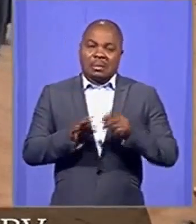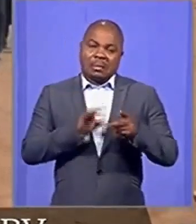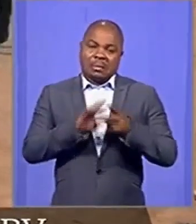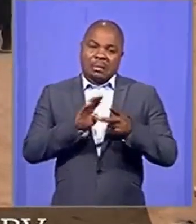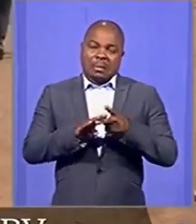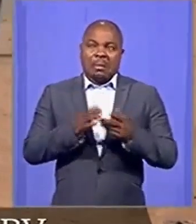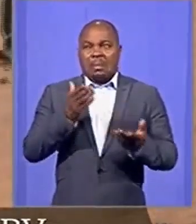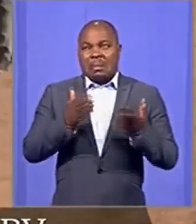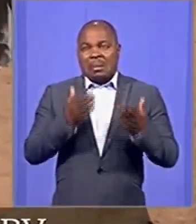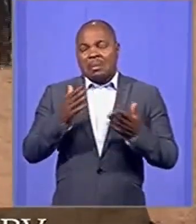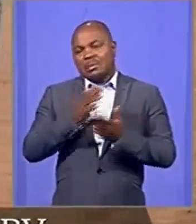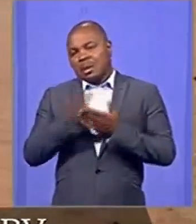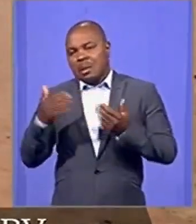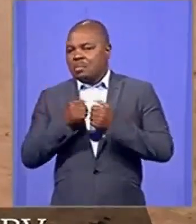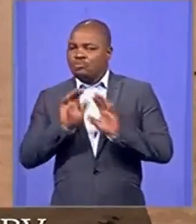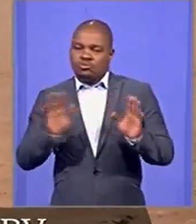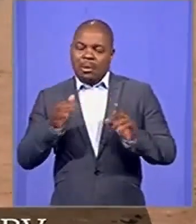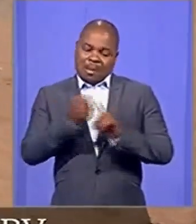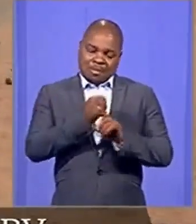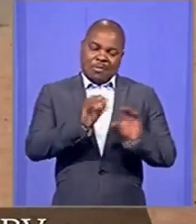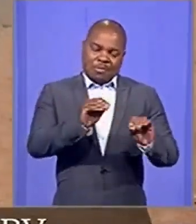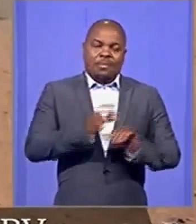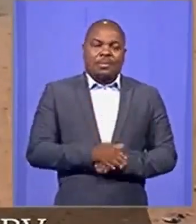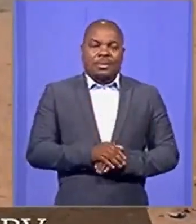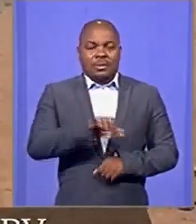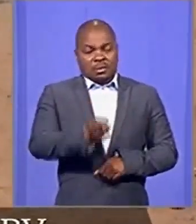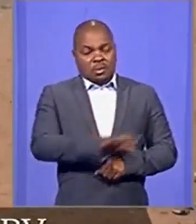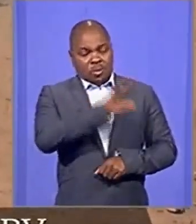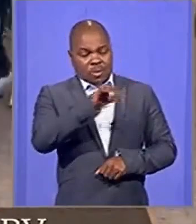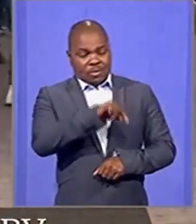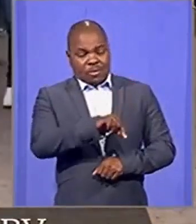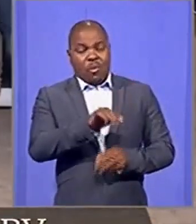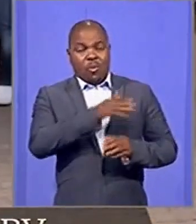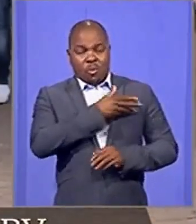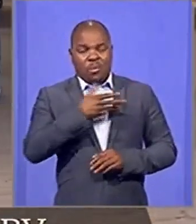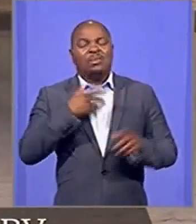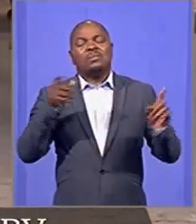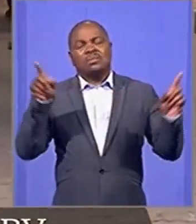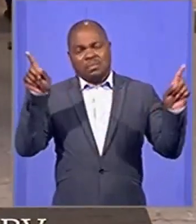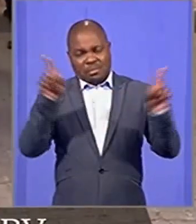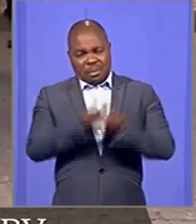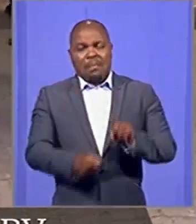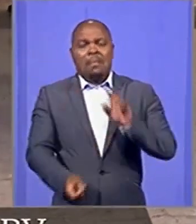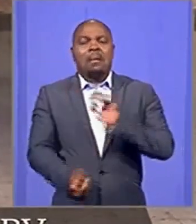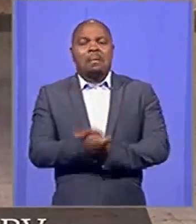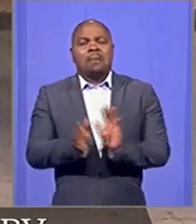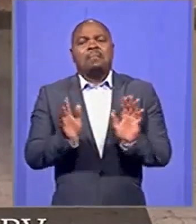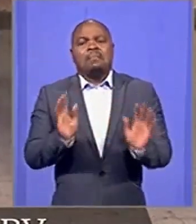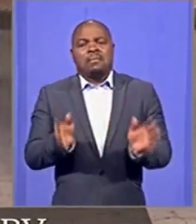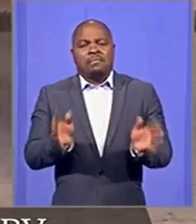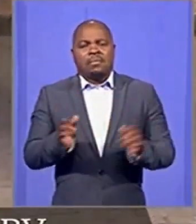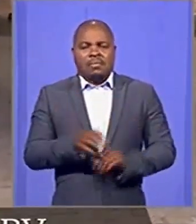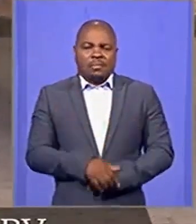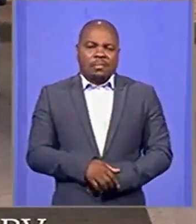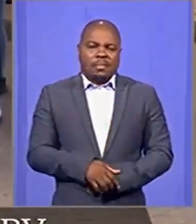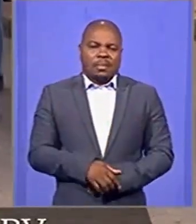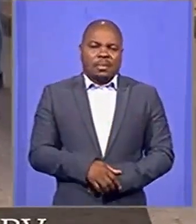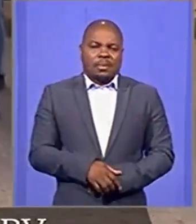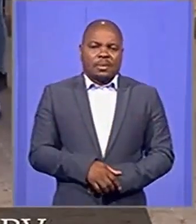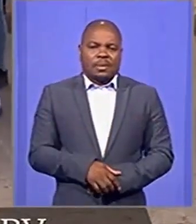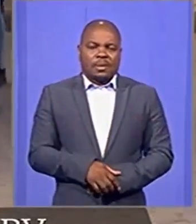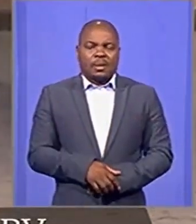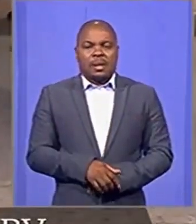eseng ba ka pele ba bona. Basadi mo Afrika Borwa le bona ba kile ba diragallwa ke mofuta o wa bosenyi.